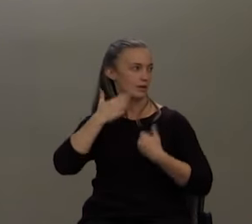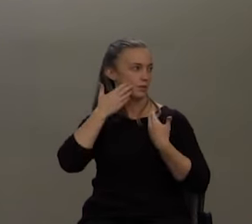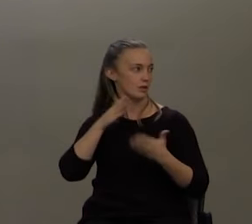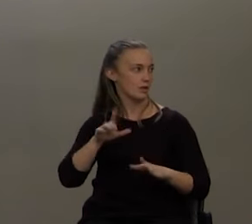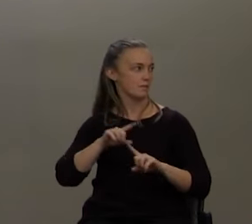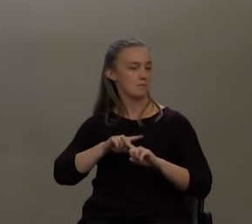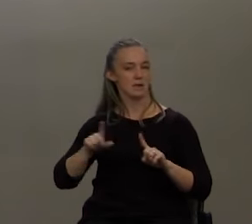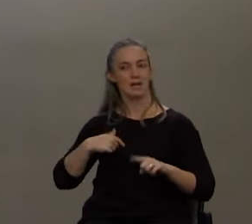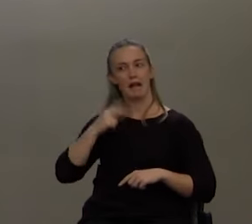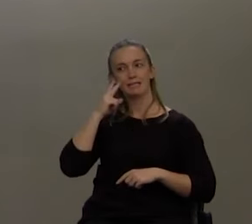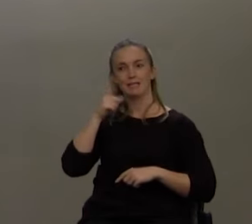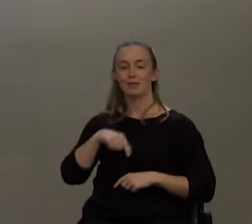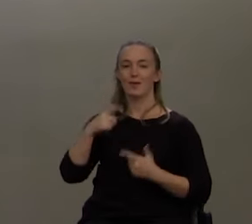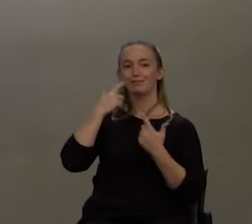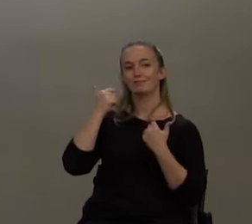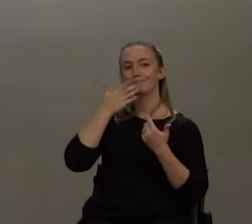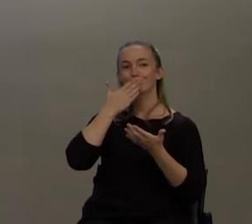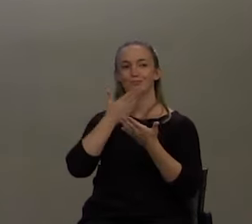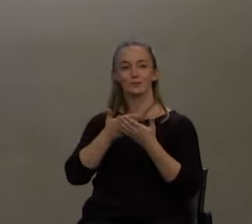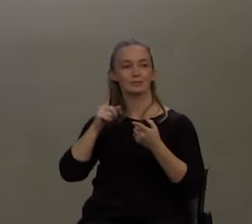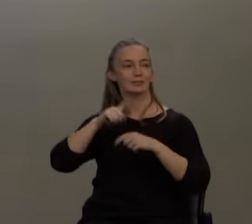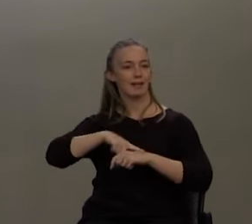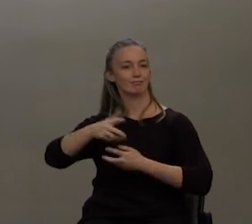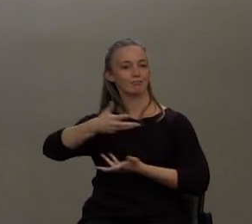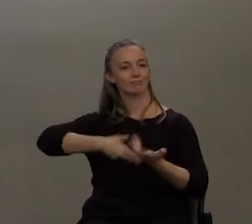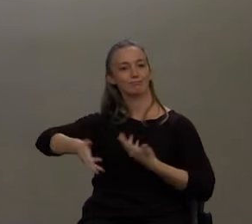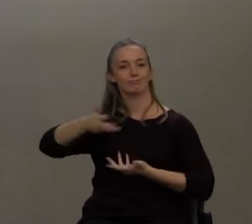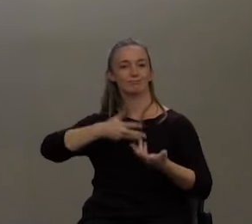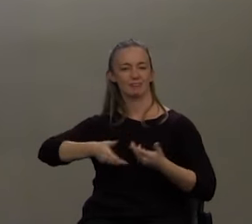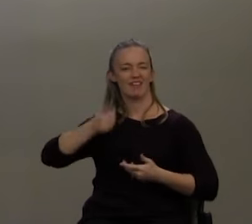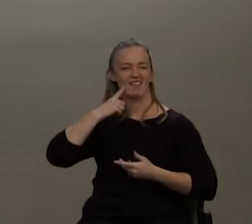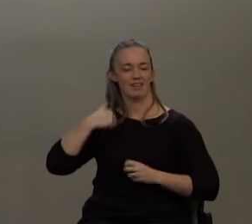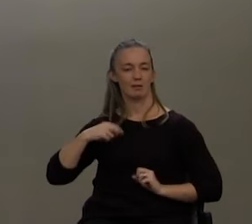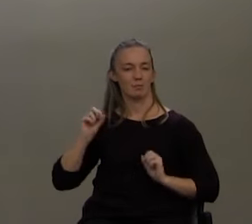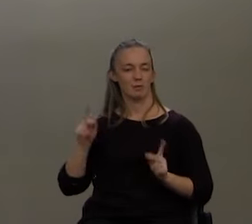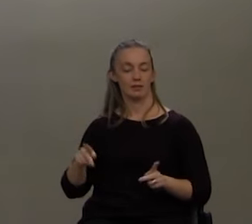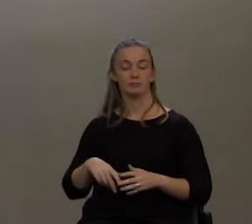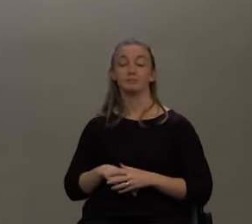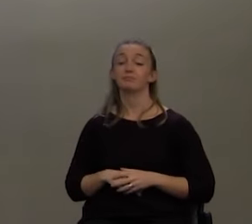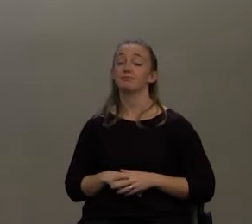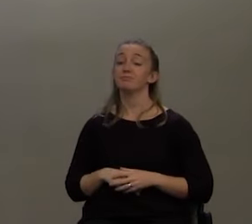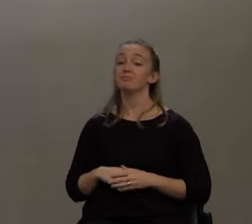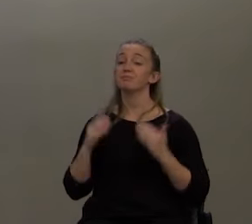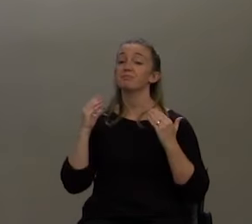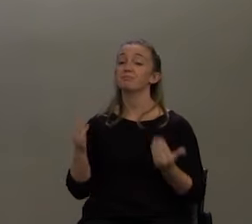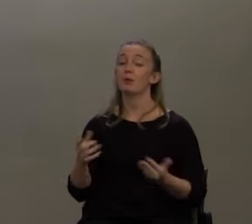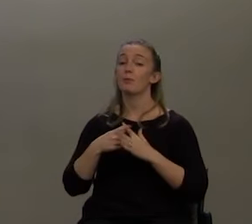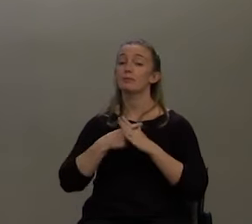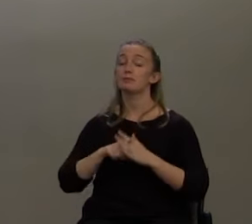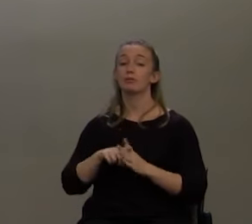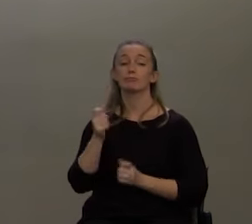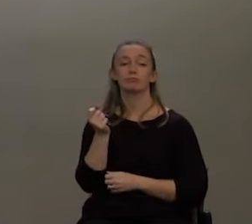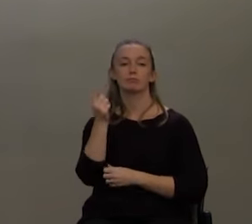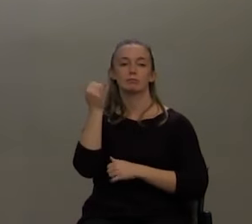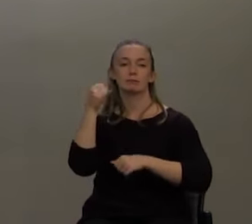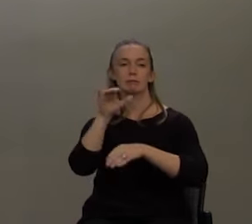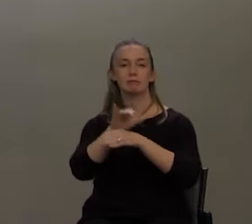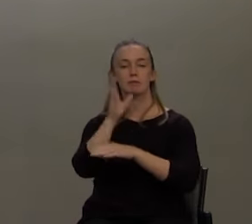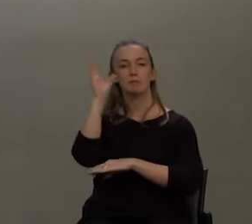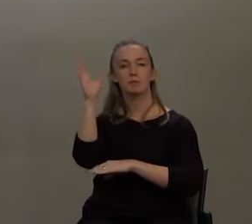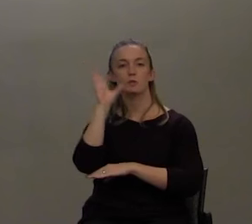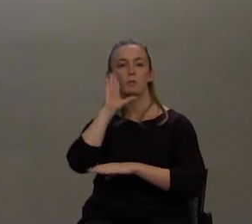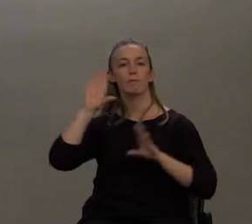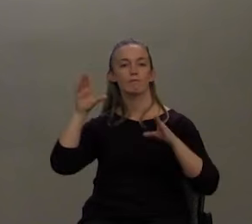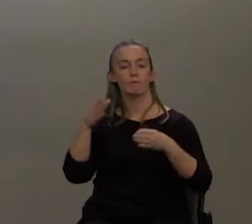I think we're all okay with that. And so, with that, I want to kind of jump into this. Tonight's presentation is going to be focused on